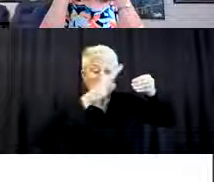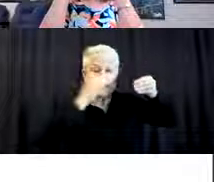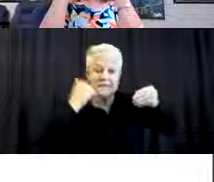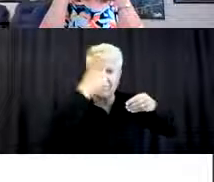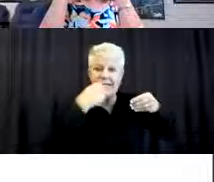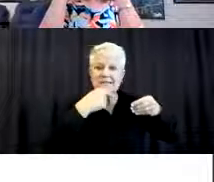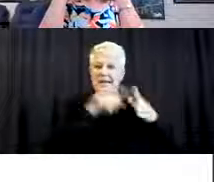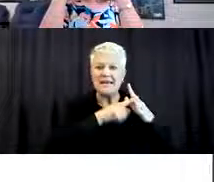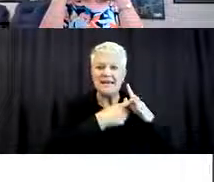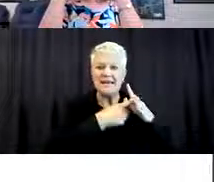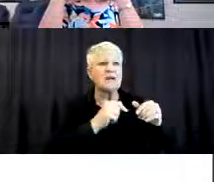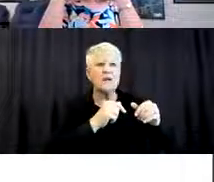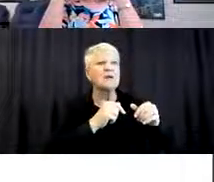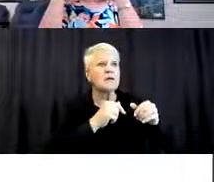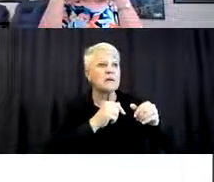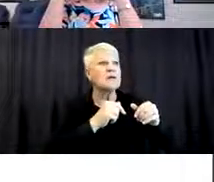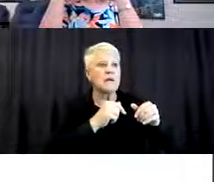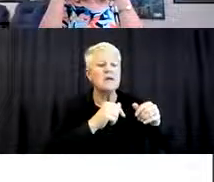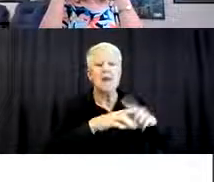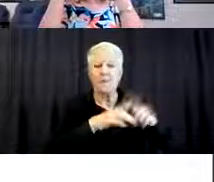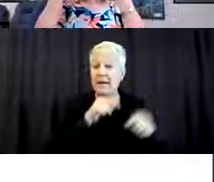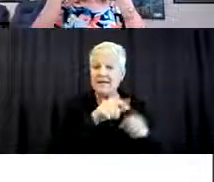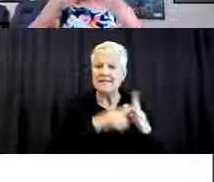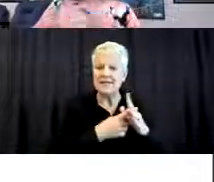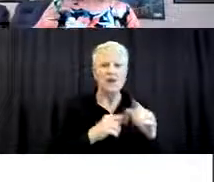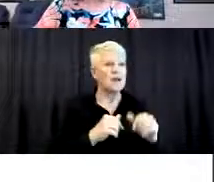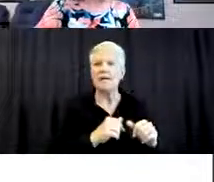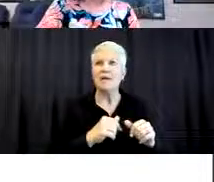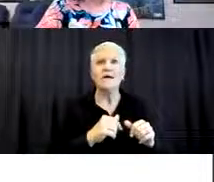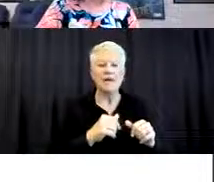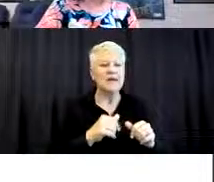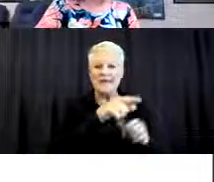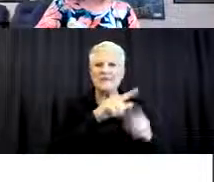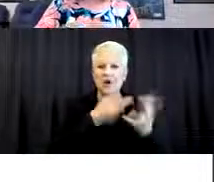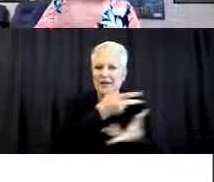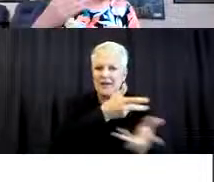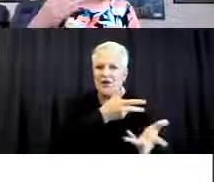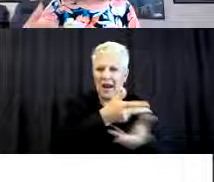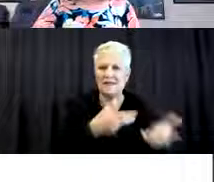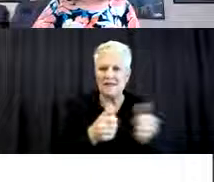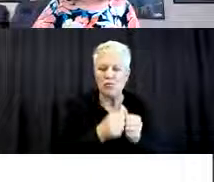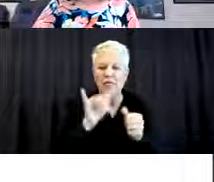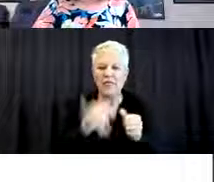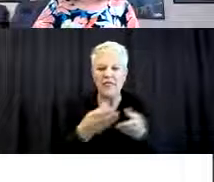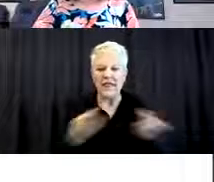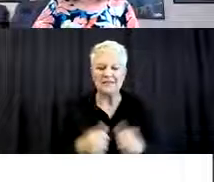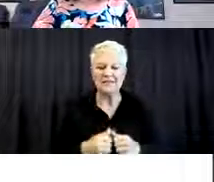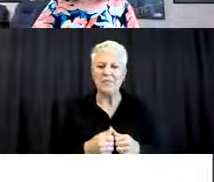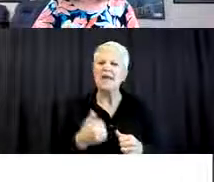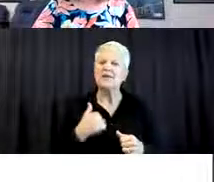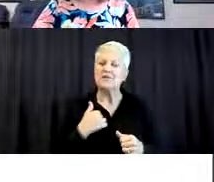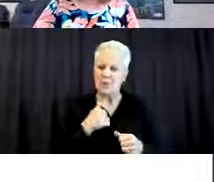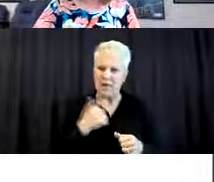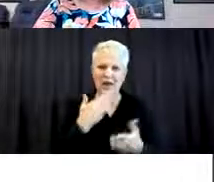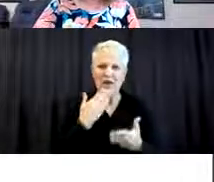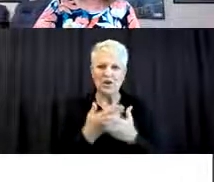started moving his head slightly, but he started moving his head, so he started interacting. So we got a good start